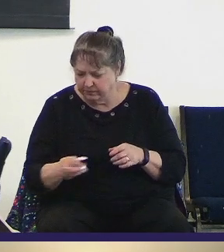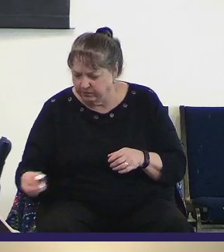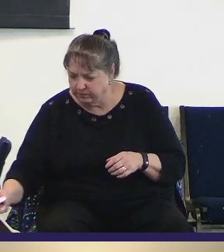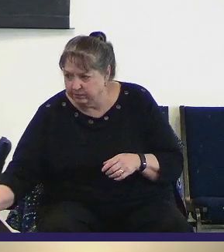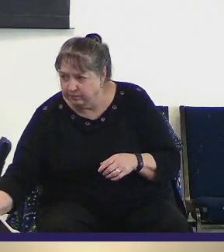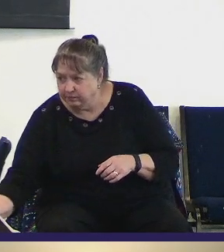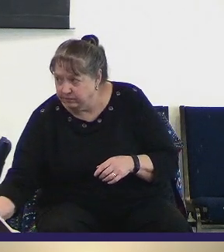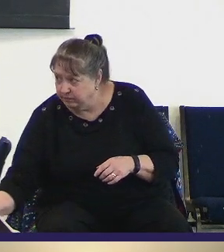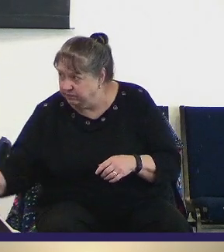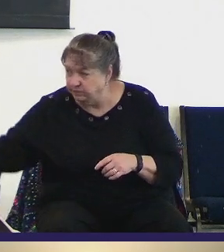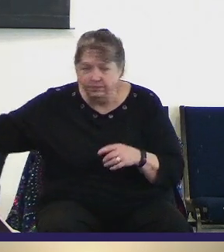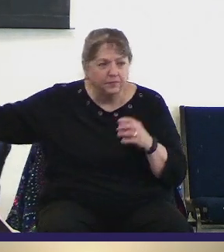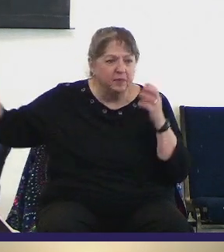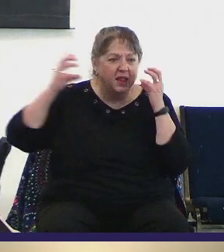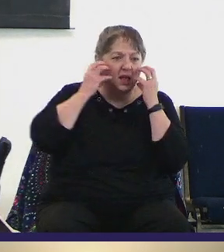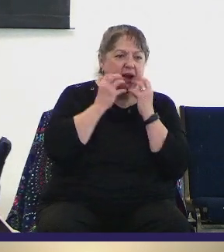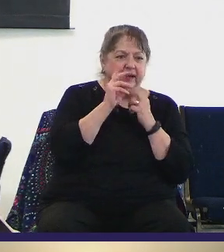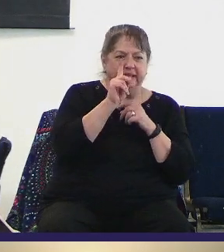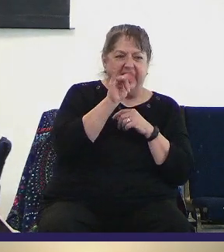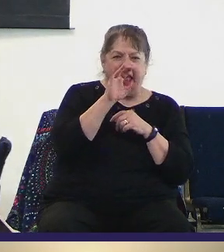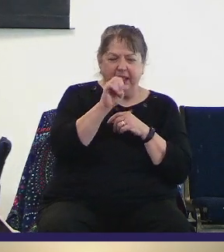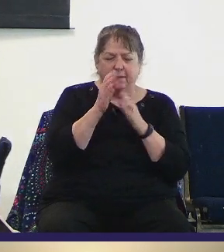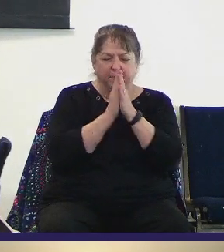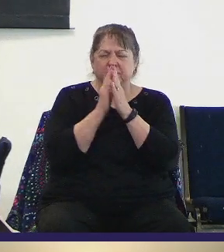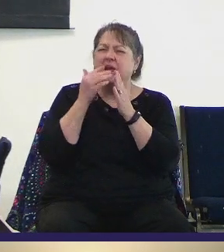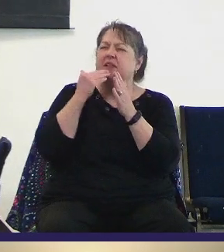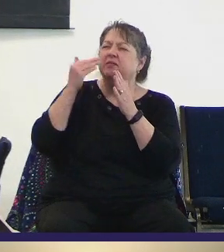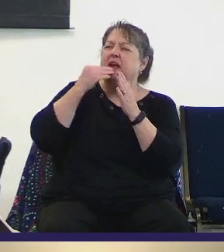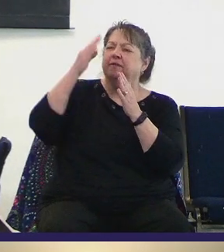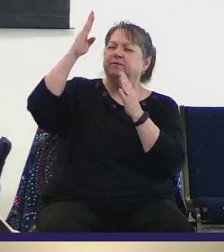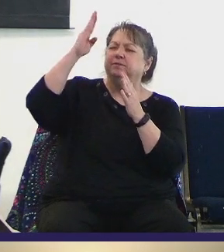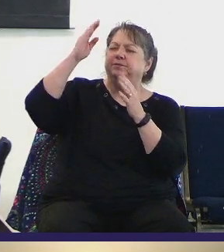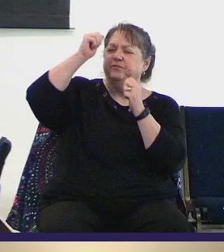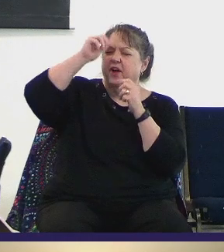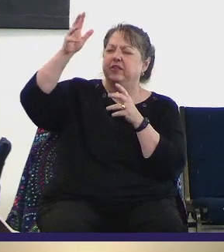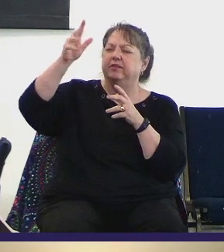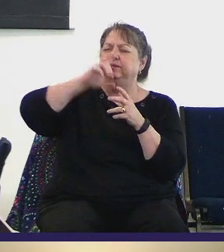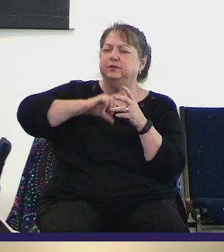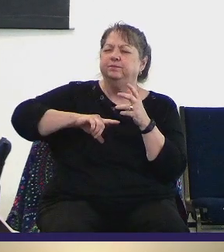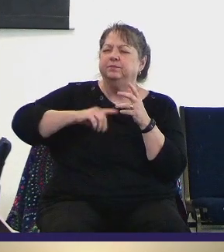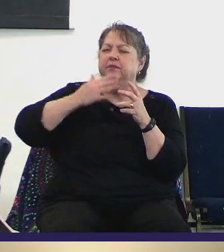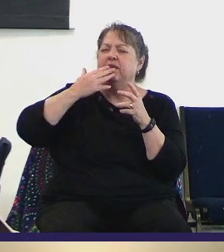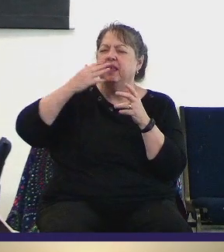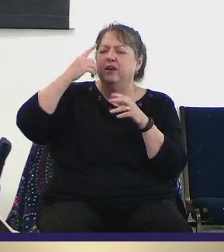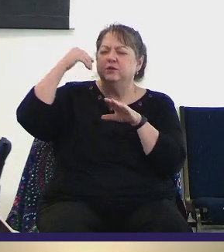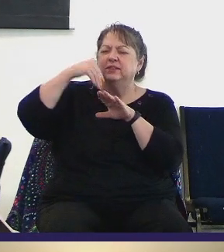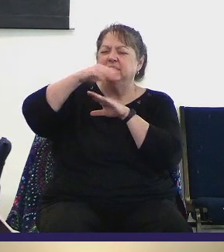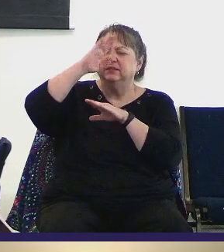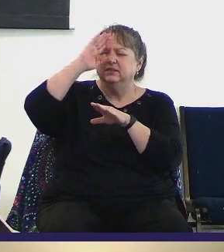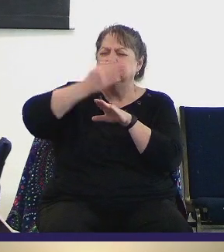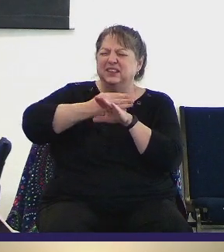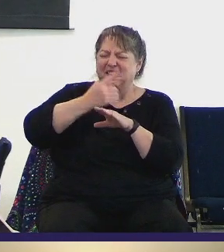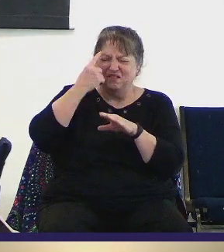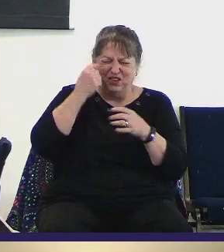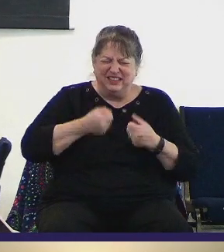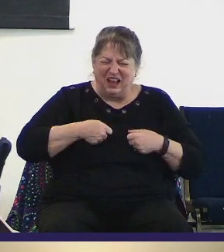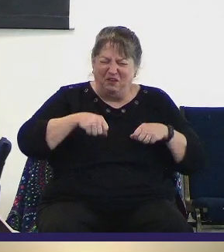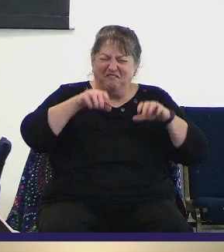Dear Heavenly Father, Lord, thank you, Lord, just for sending your son as a sacrifice,